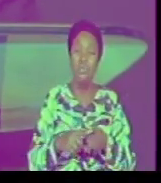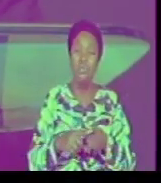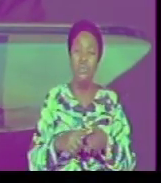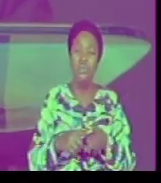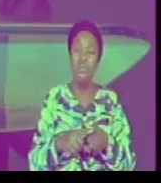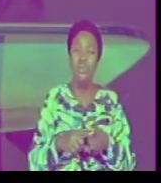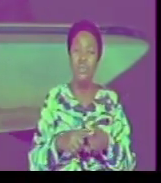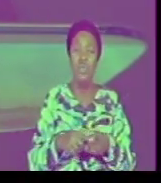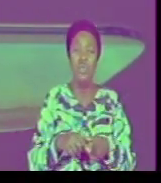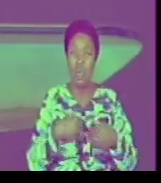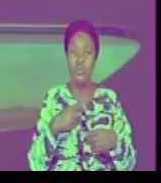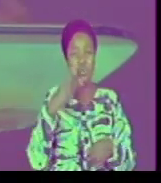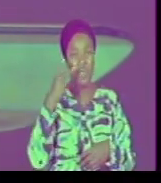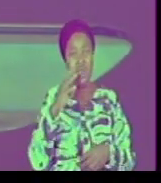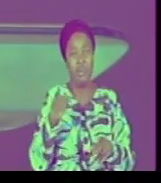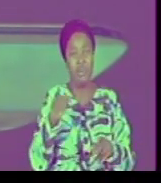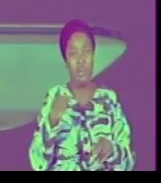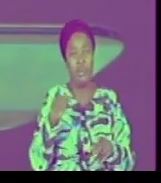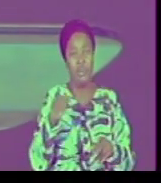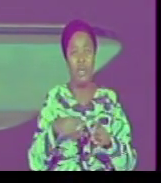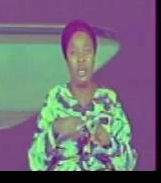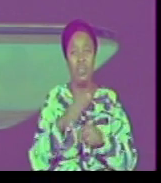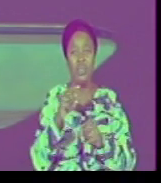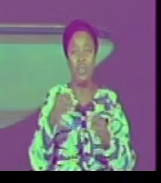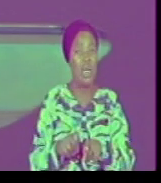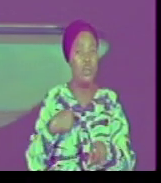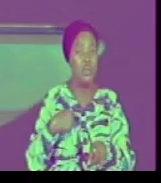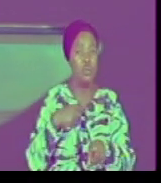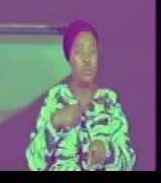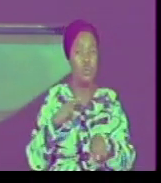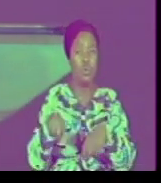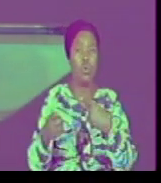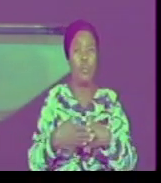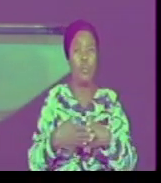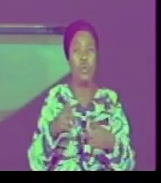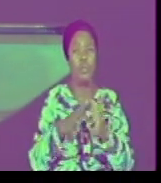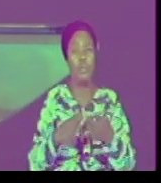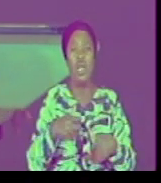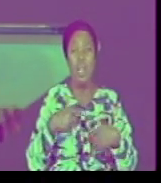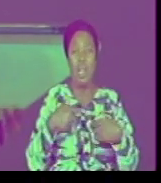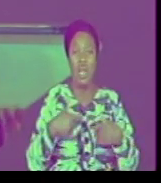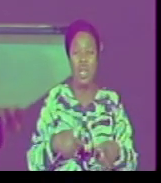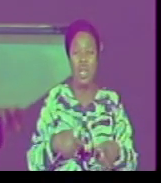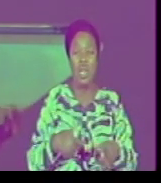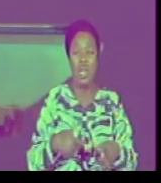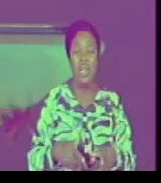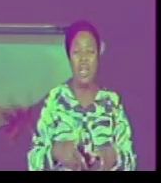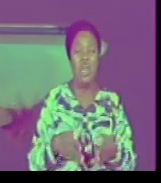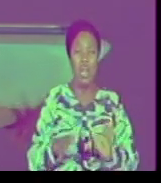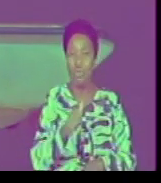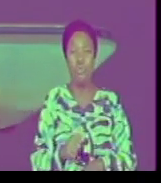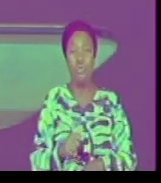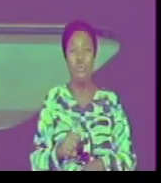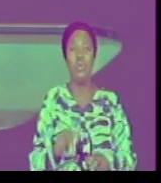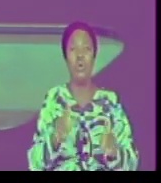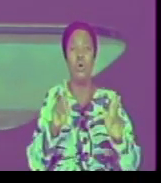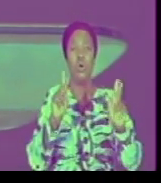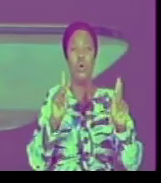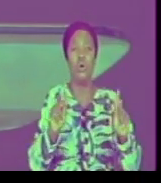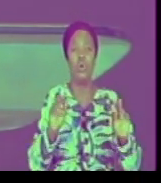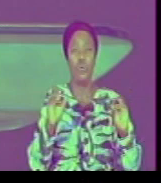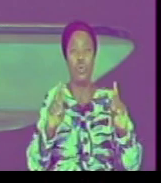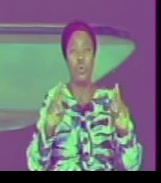as we go back to the Bible, let not Korah, Dathan, and Abiram think